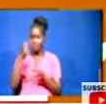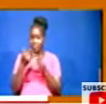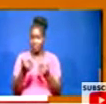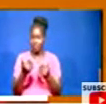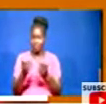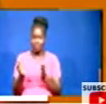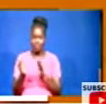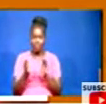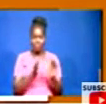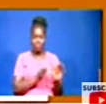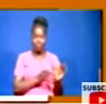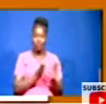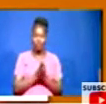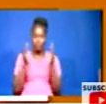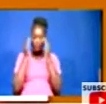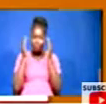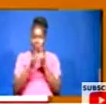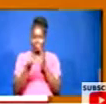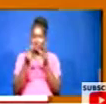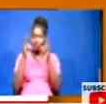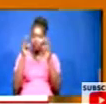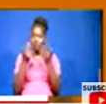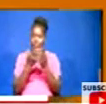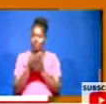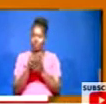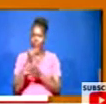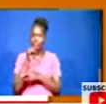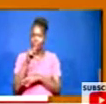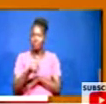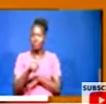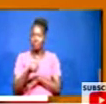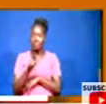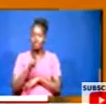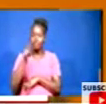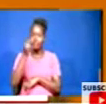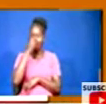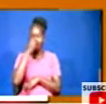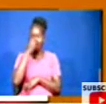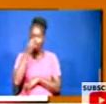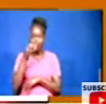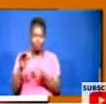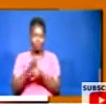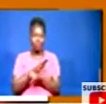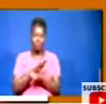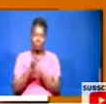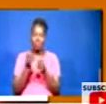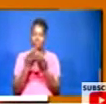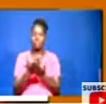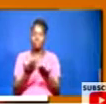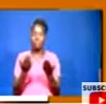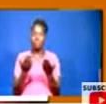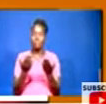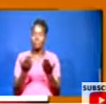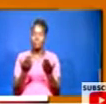to our focus to other issues. And of course, today's speech by President William Ruto was full of many things, you know, and the president